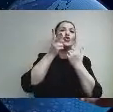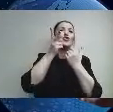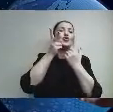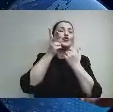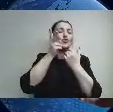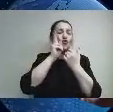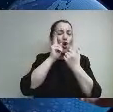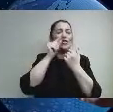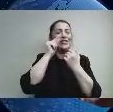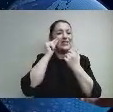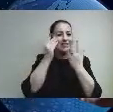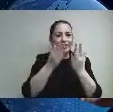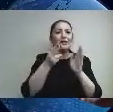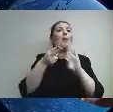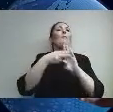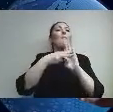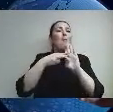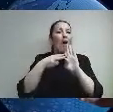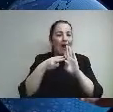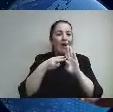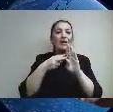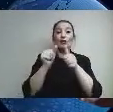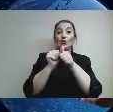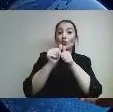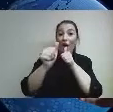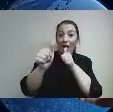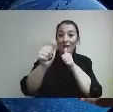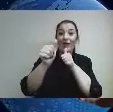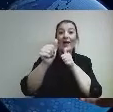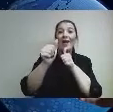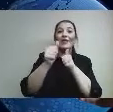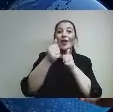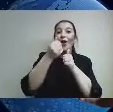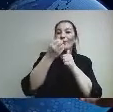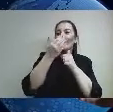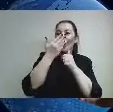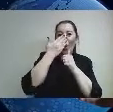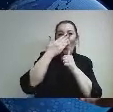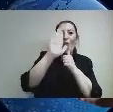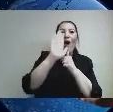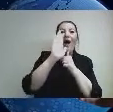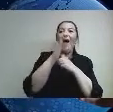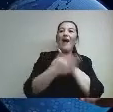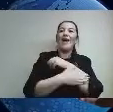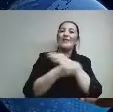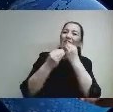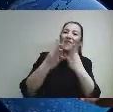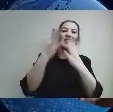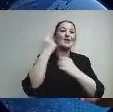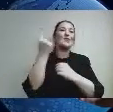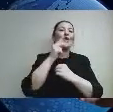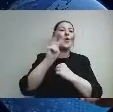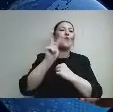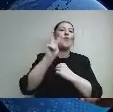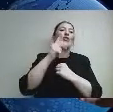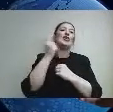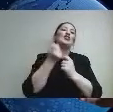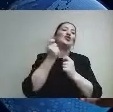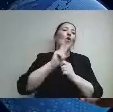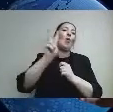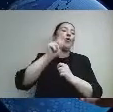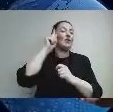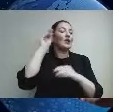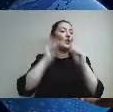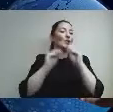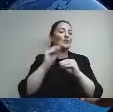touch nature from a distance. We served as an association at the beginning,